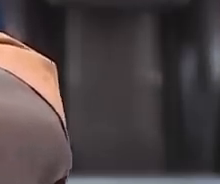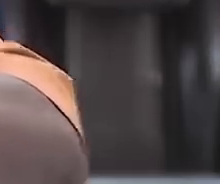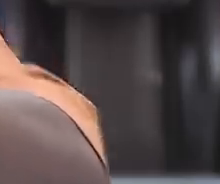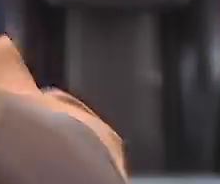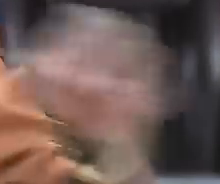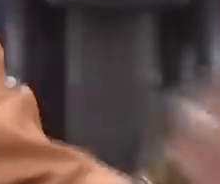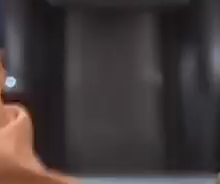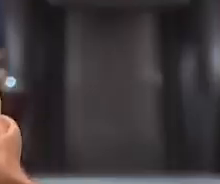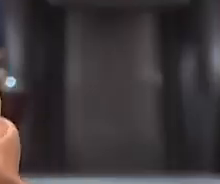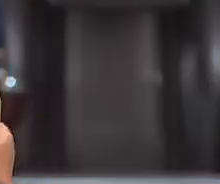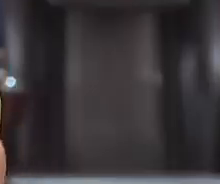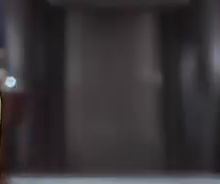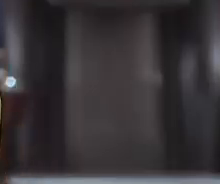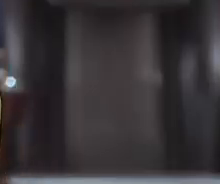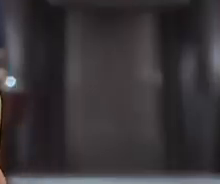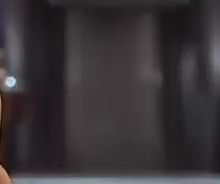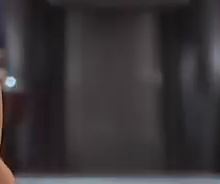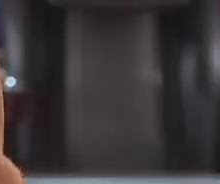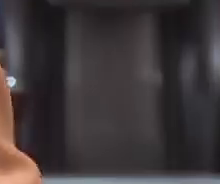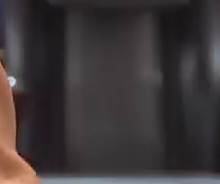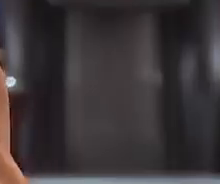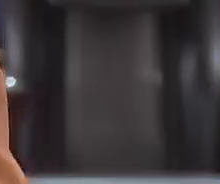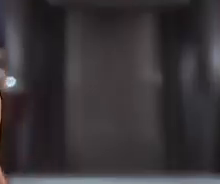Thank you, Lord.